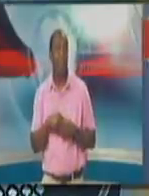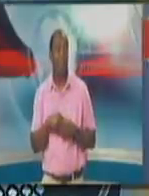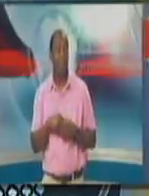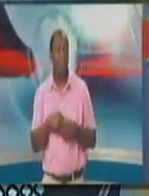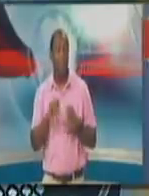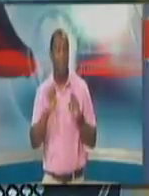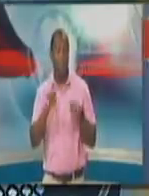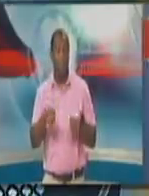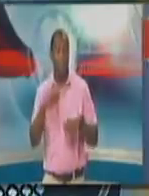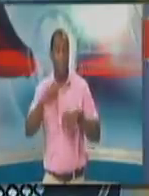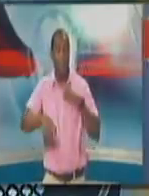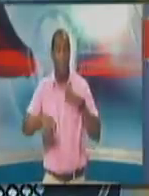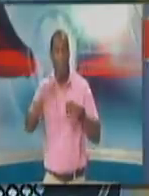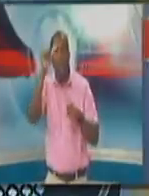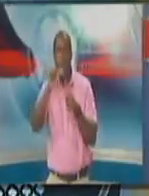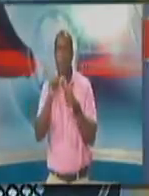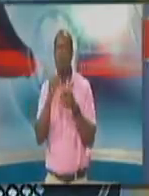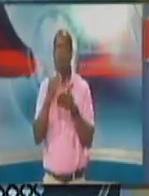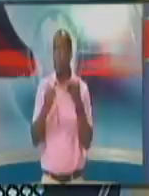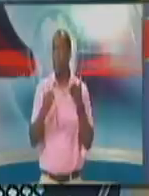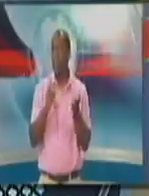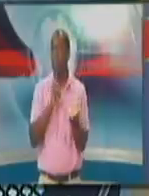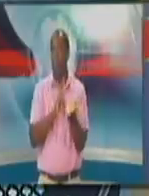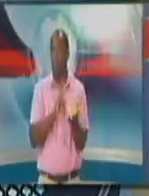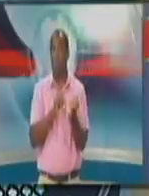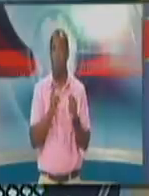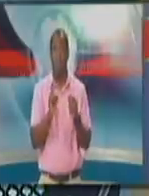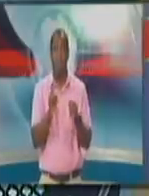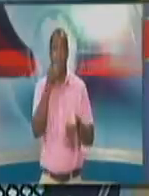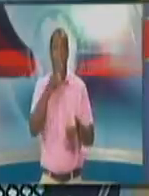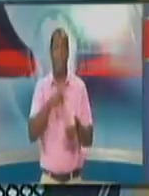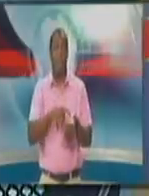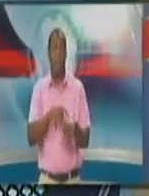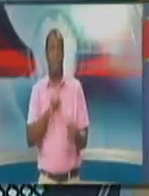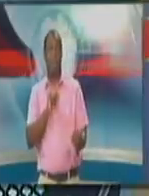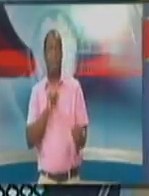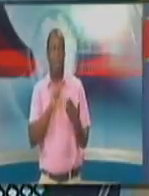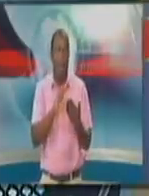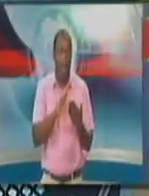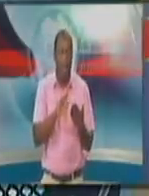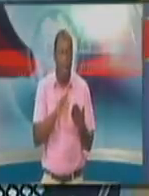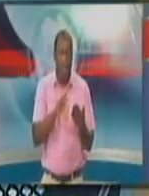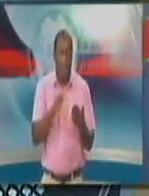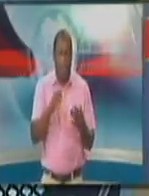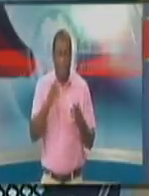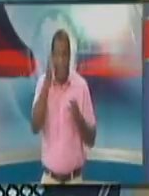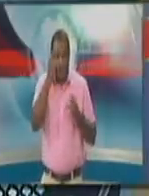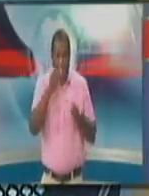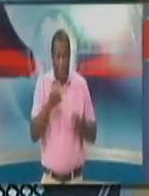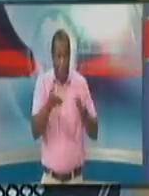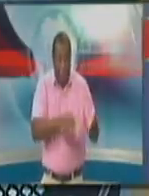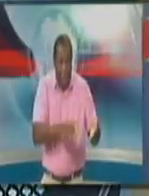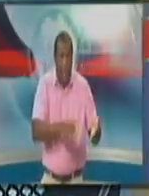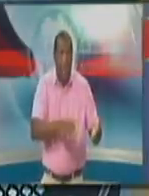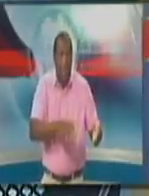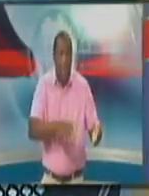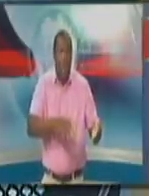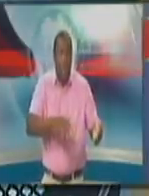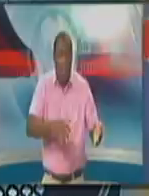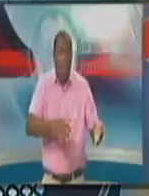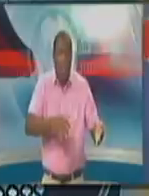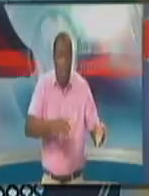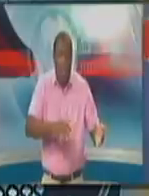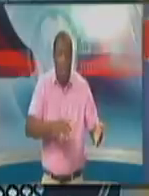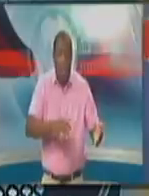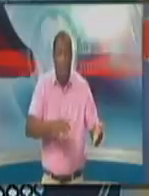they had to deal with a patient dying, they may have needed to seek some help from a senior doctor or colleague in order to cope. So don't feel bad